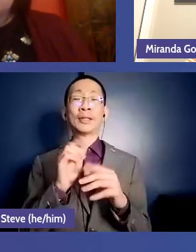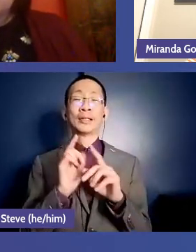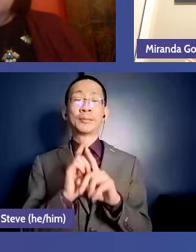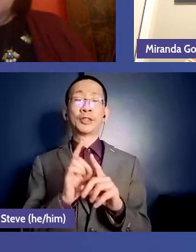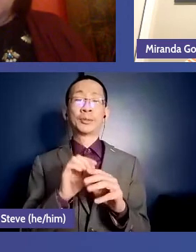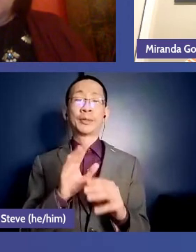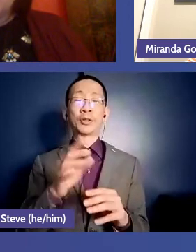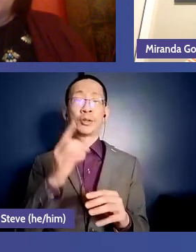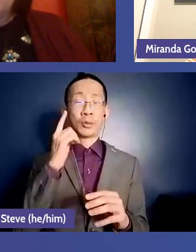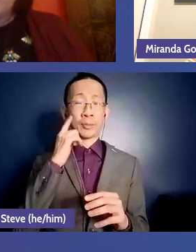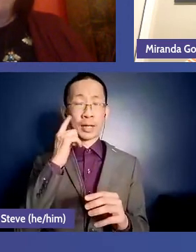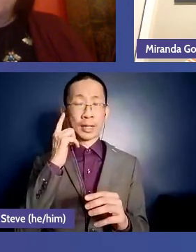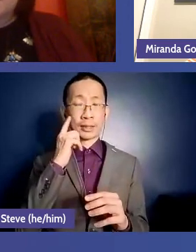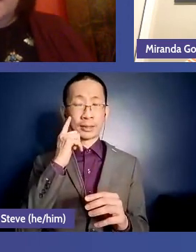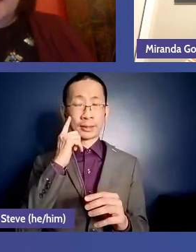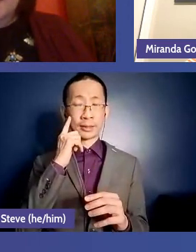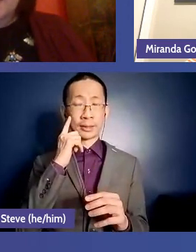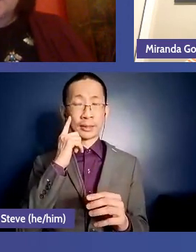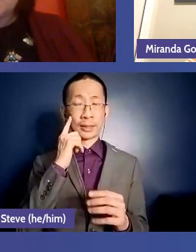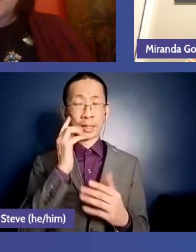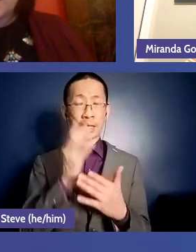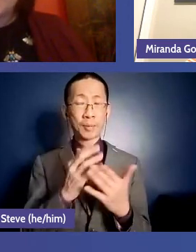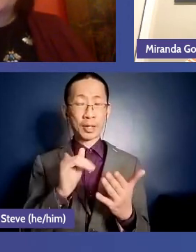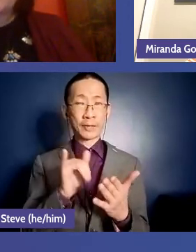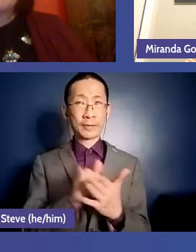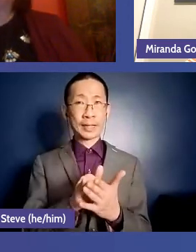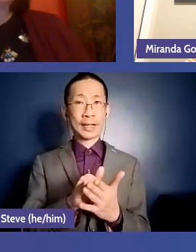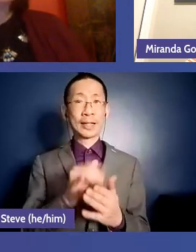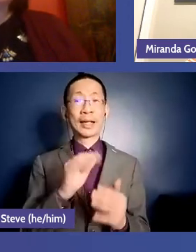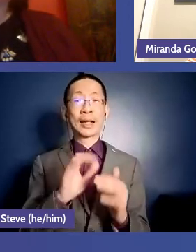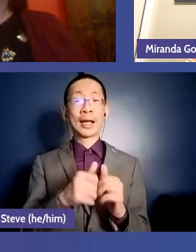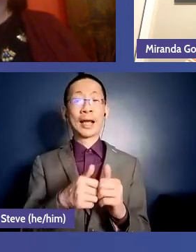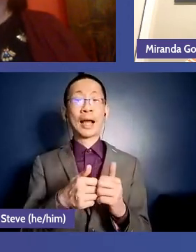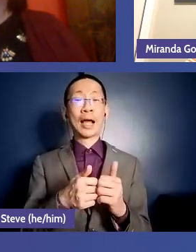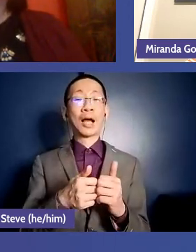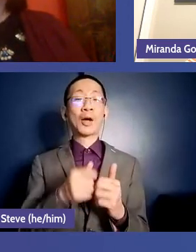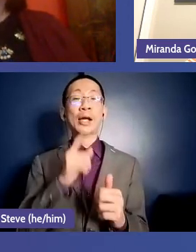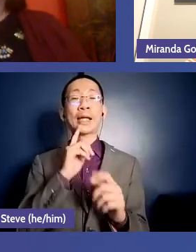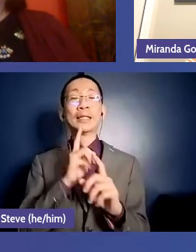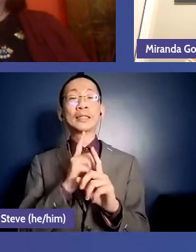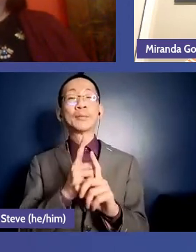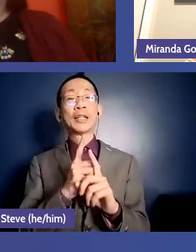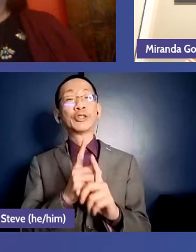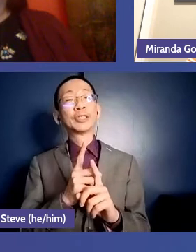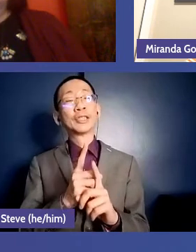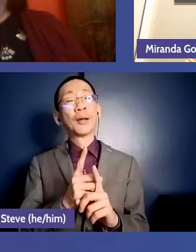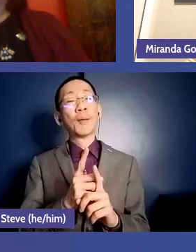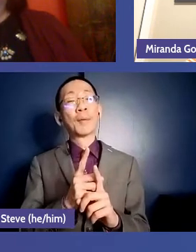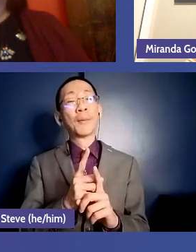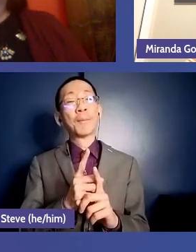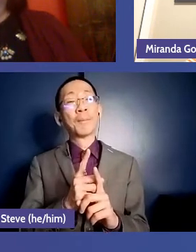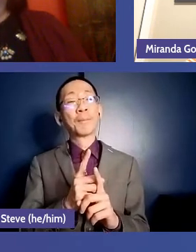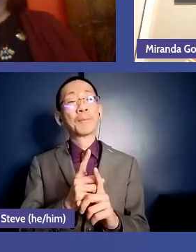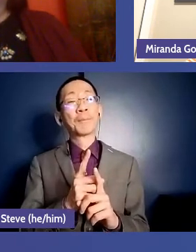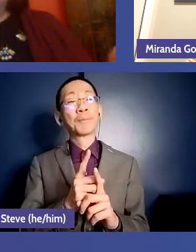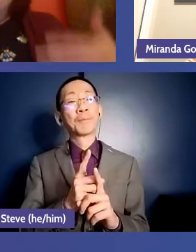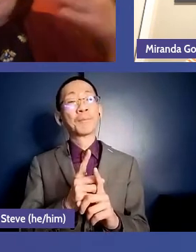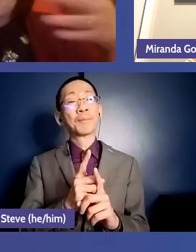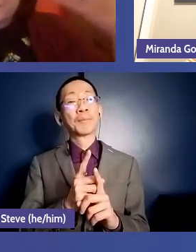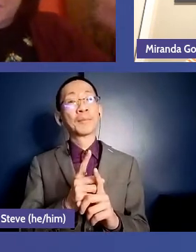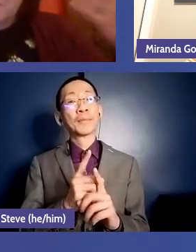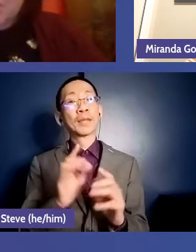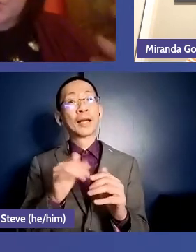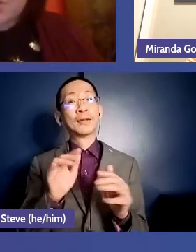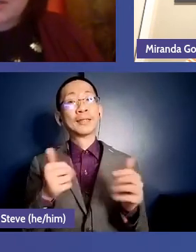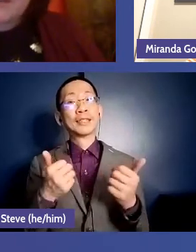mind a part of that, and how is mentorship, how is the